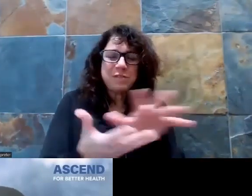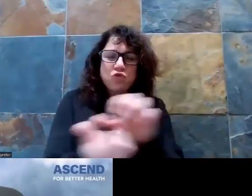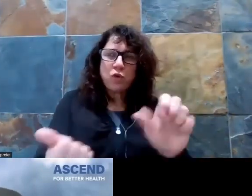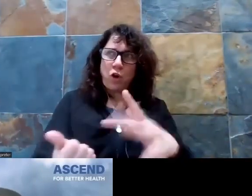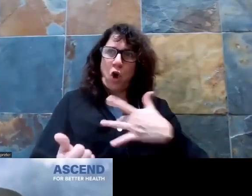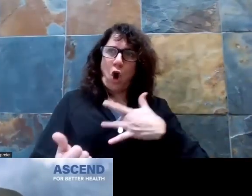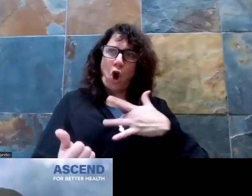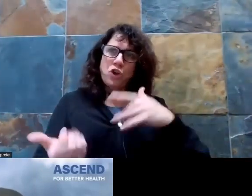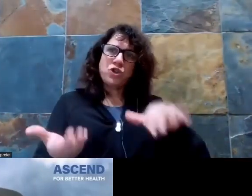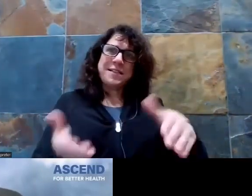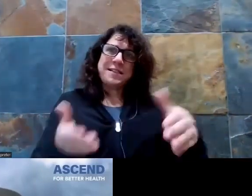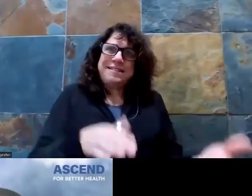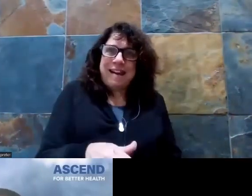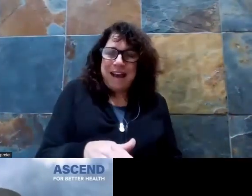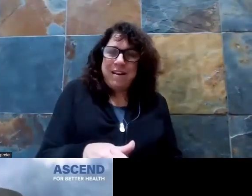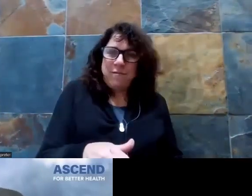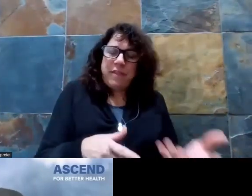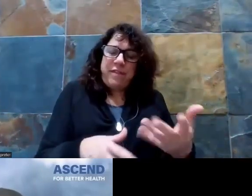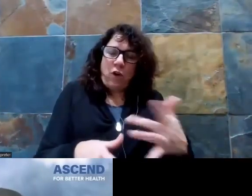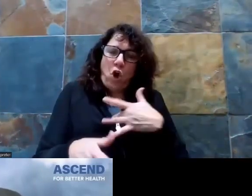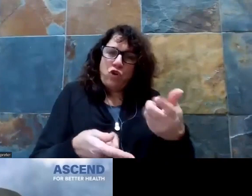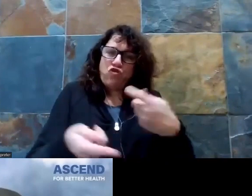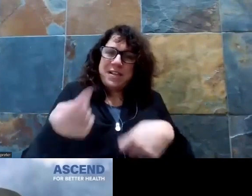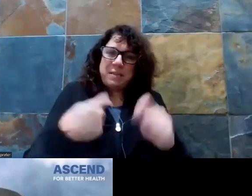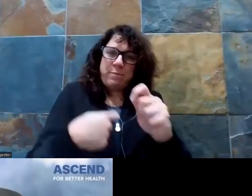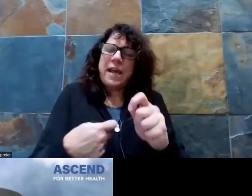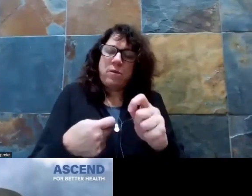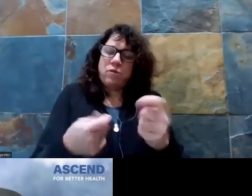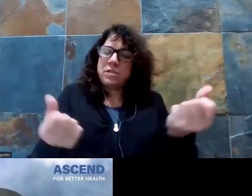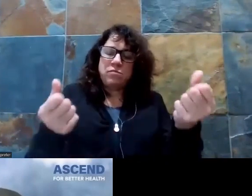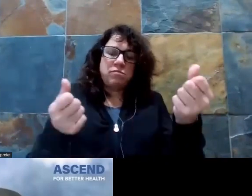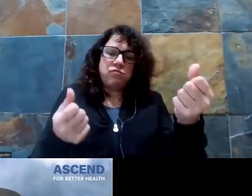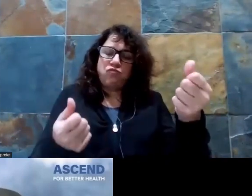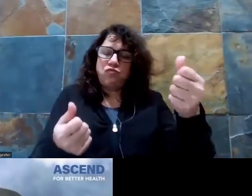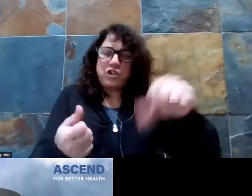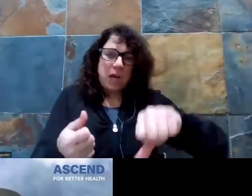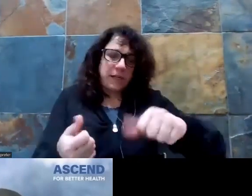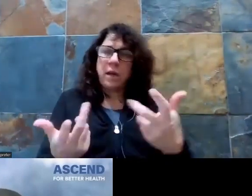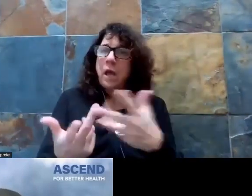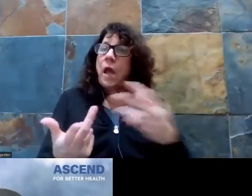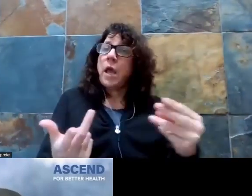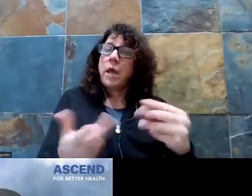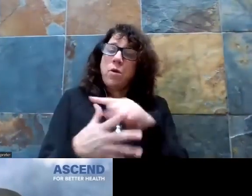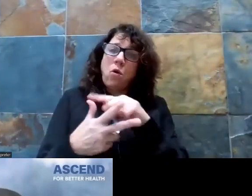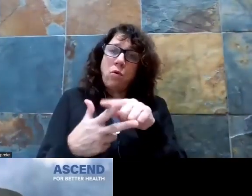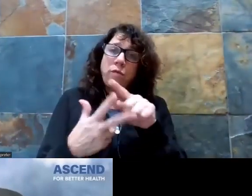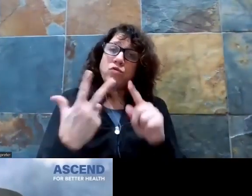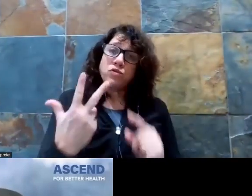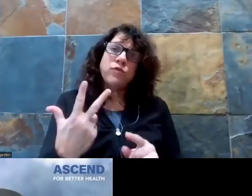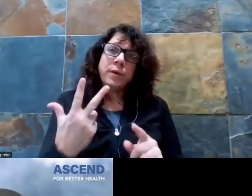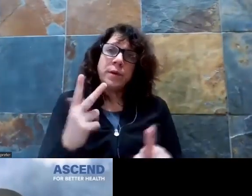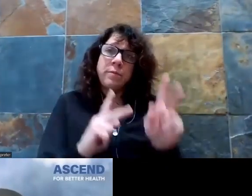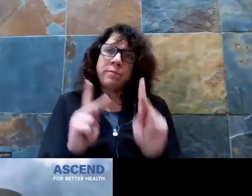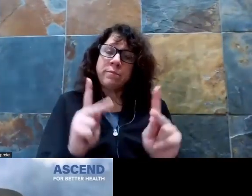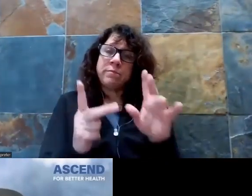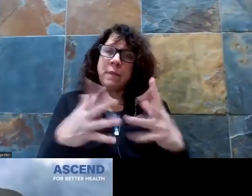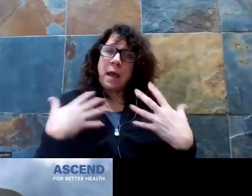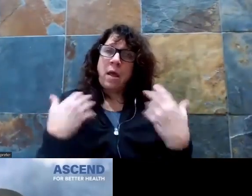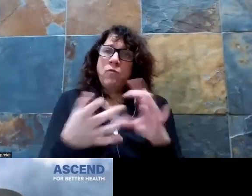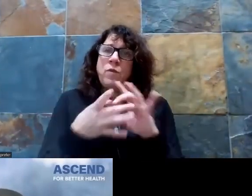and she died when her heart transplant was rejected. So all of those individuals had